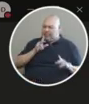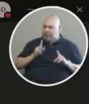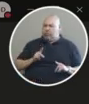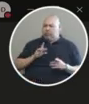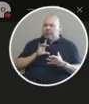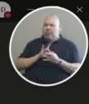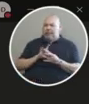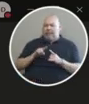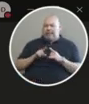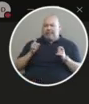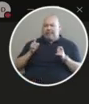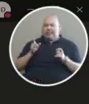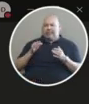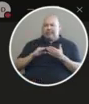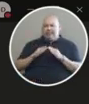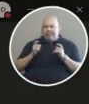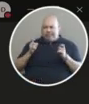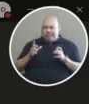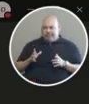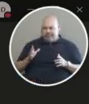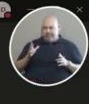personal attack. He's a city manager.